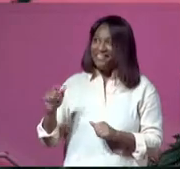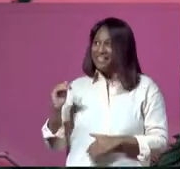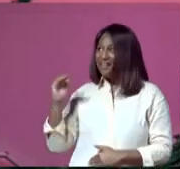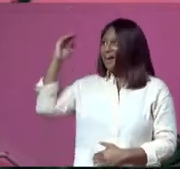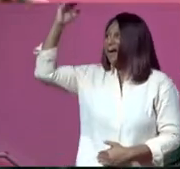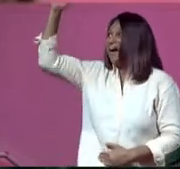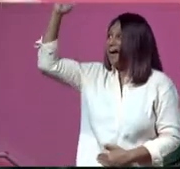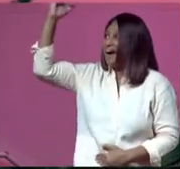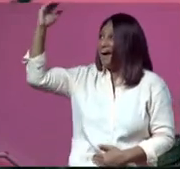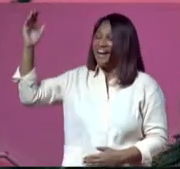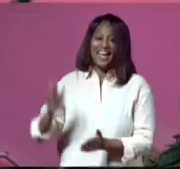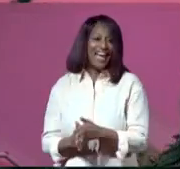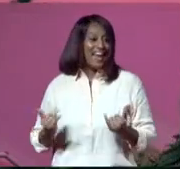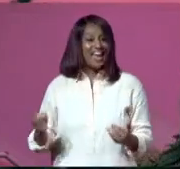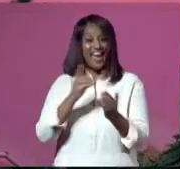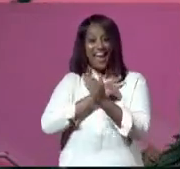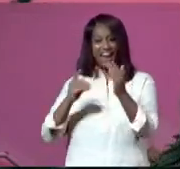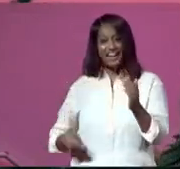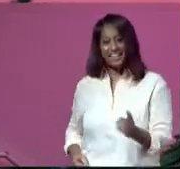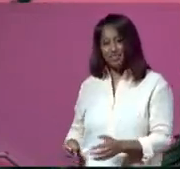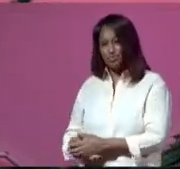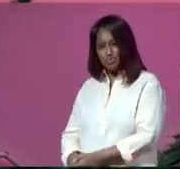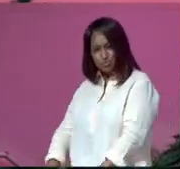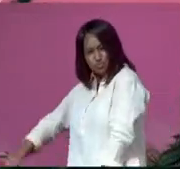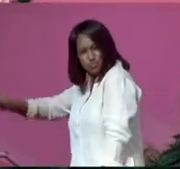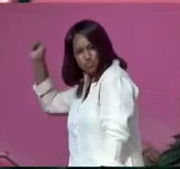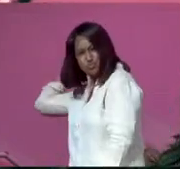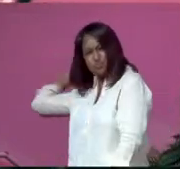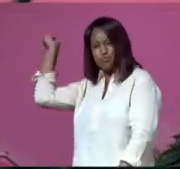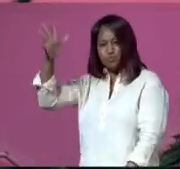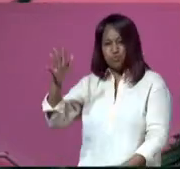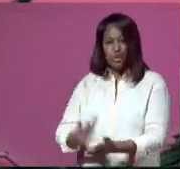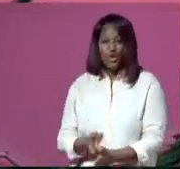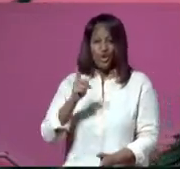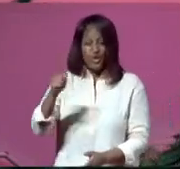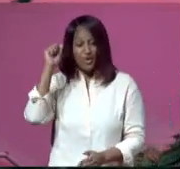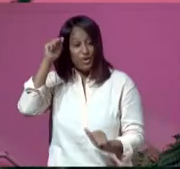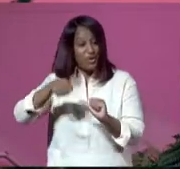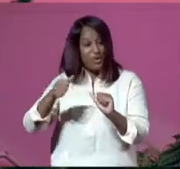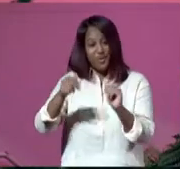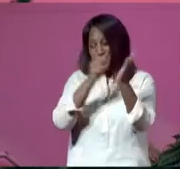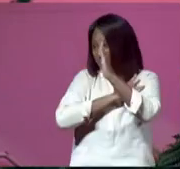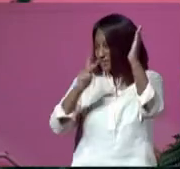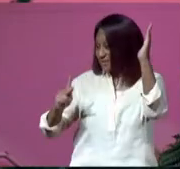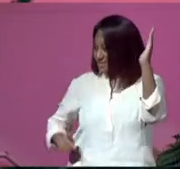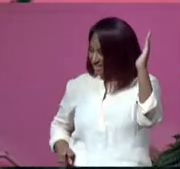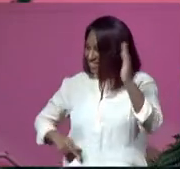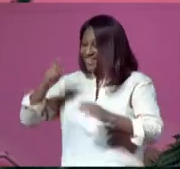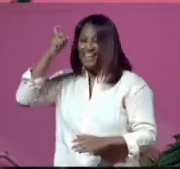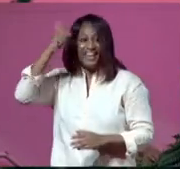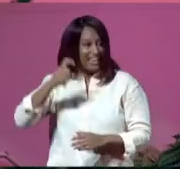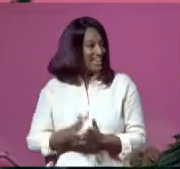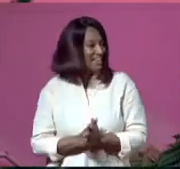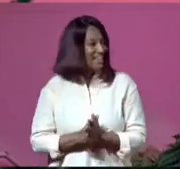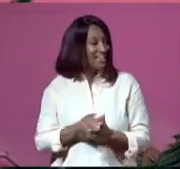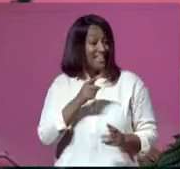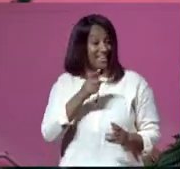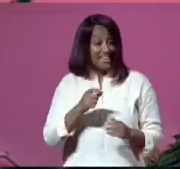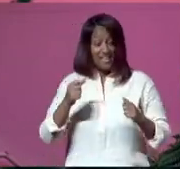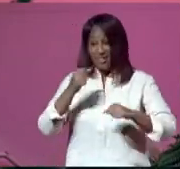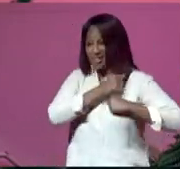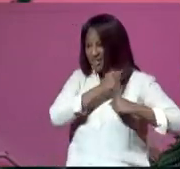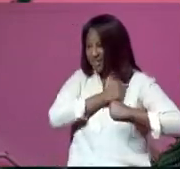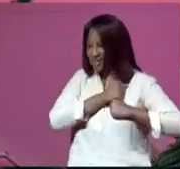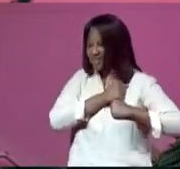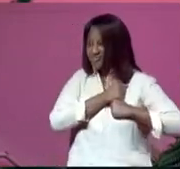stone and killed an oversized giant. Pharaoh got surprised when he and his army tried to pursue Moses